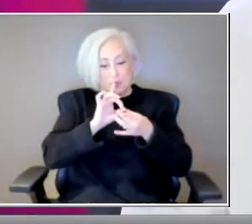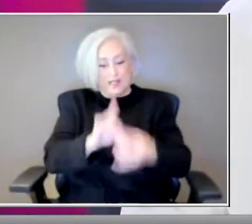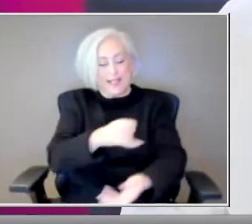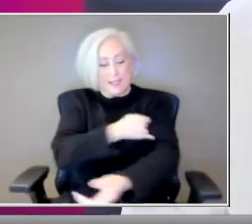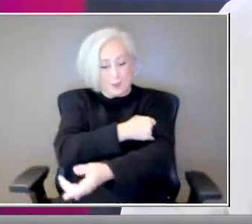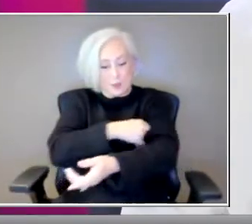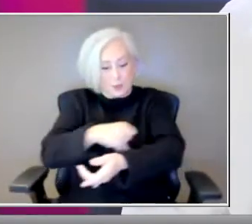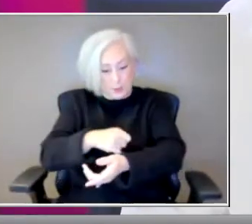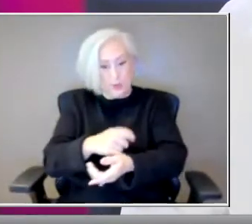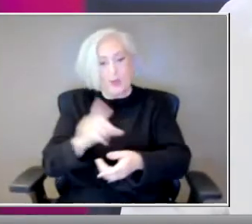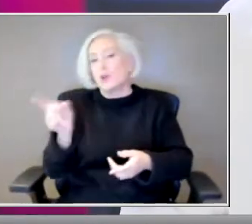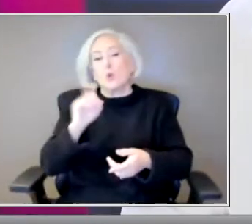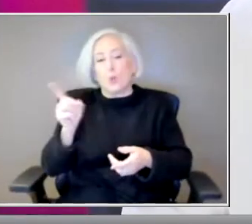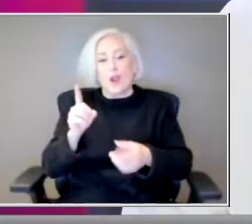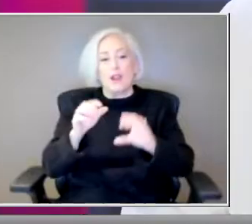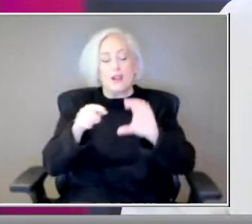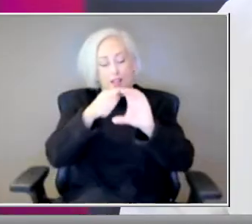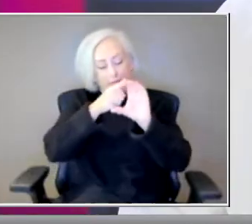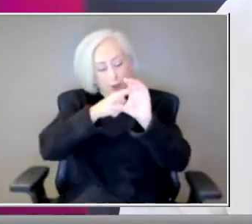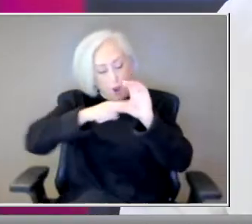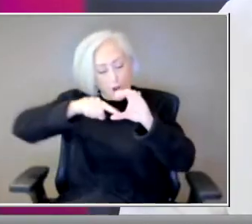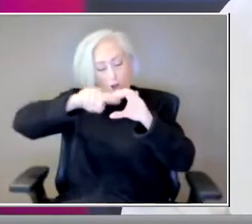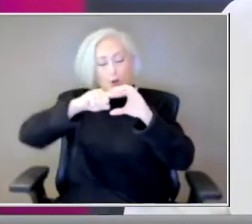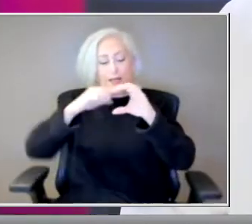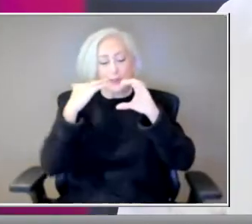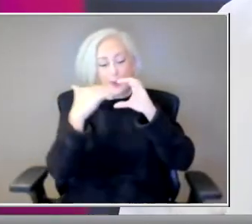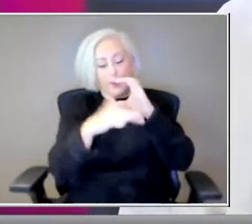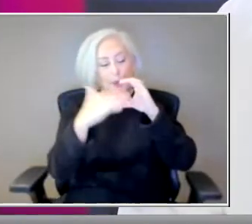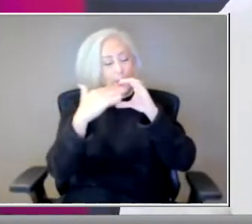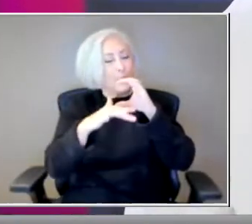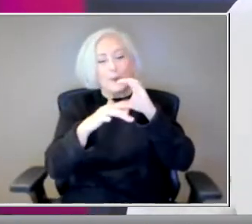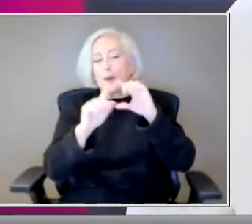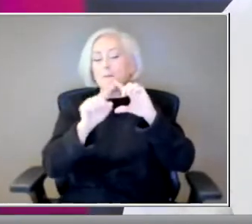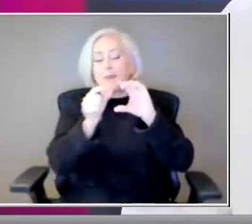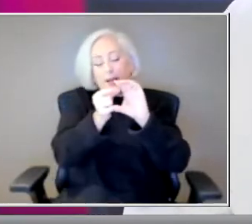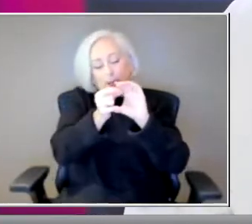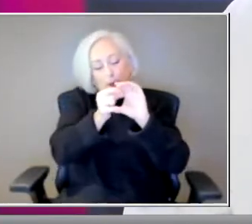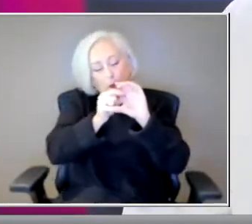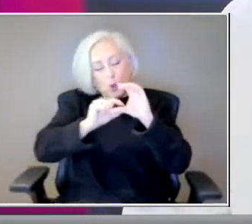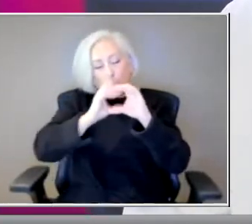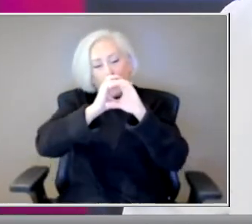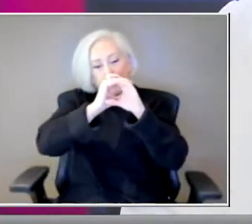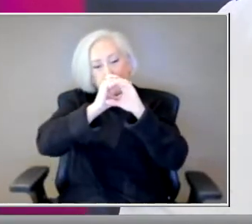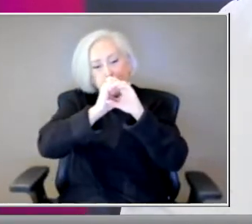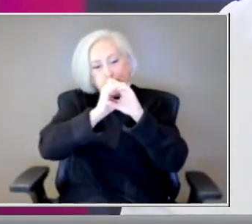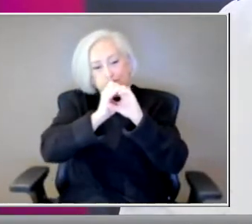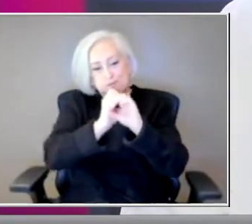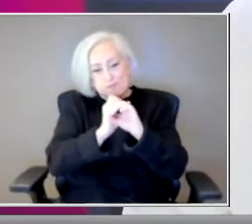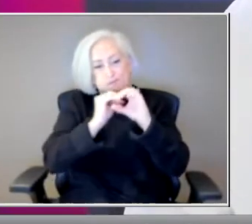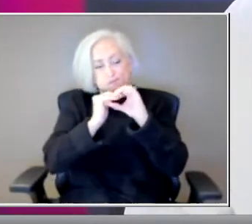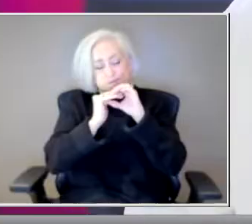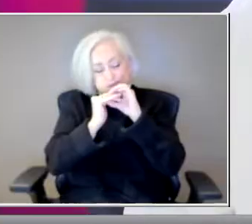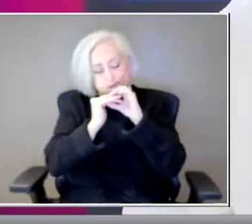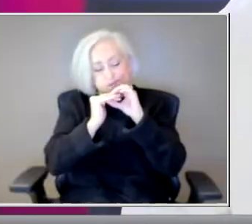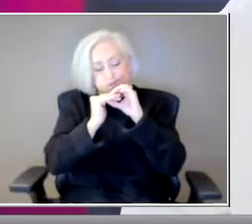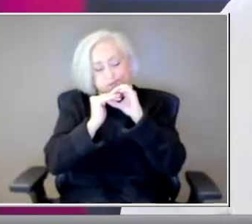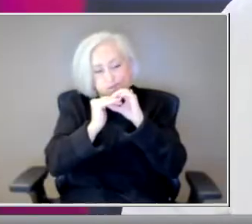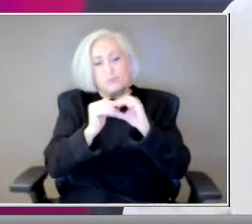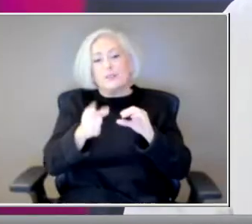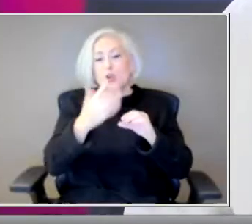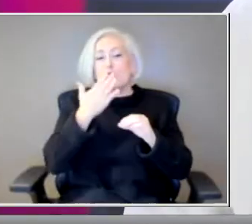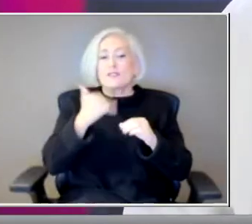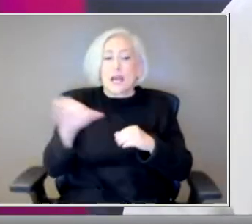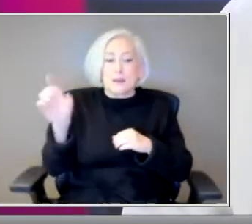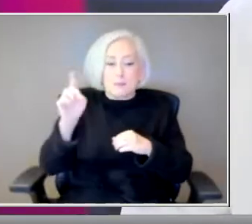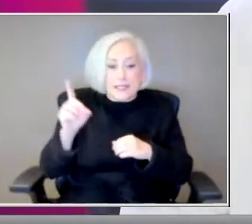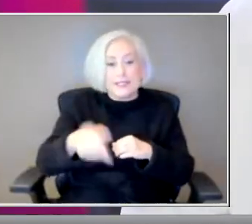the arteries, buildup of cholesterol. It's actually a combination of high blood pressure, high cholesterol, and if you have diabetes, that accelerates it.